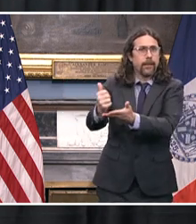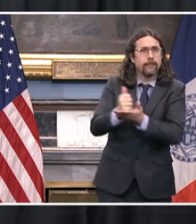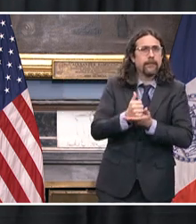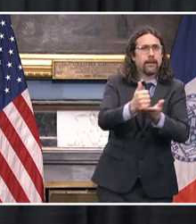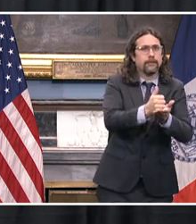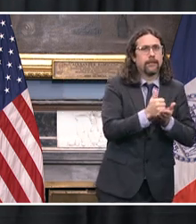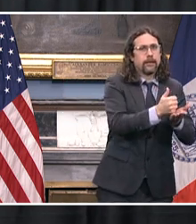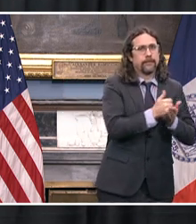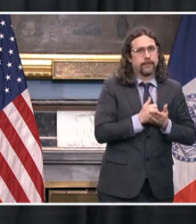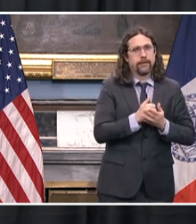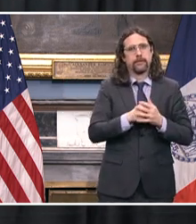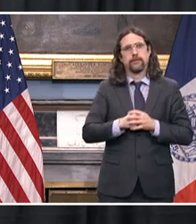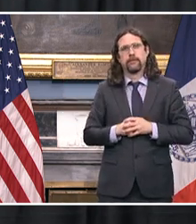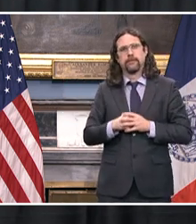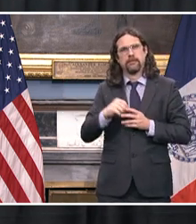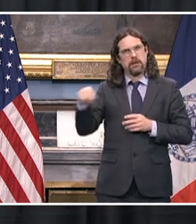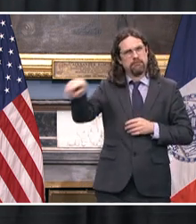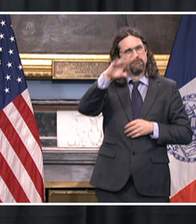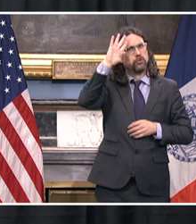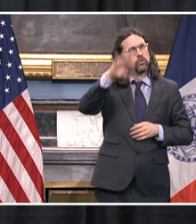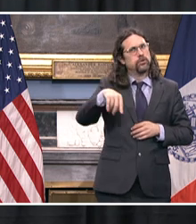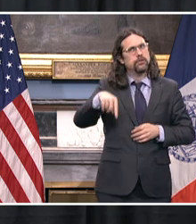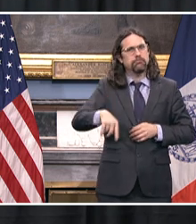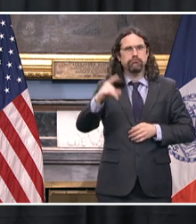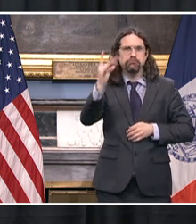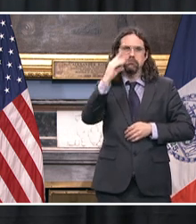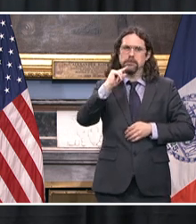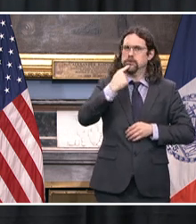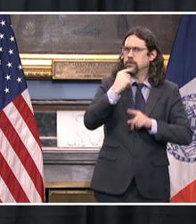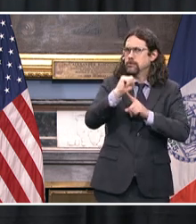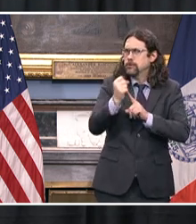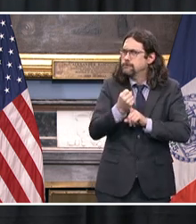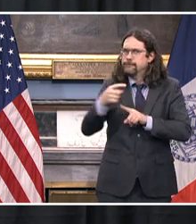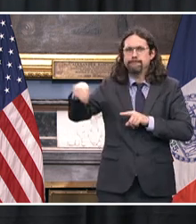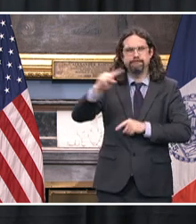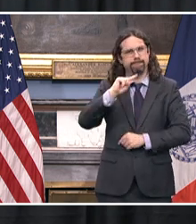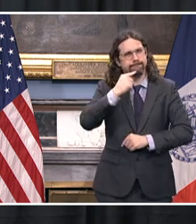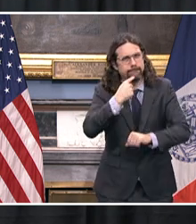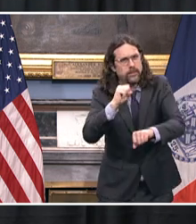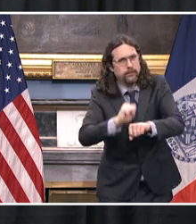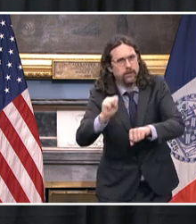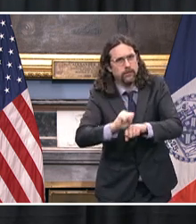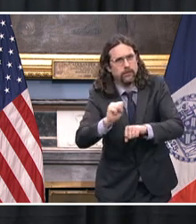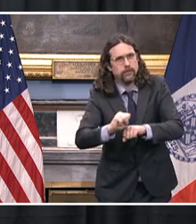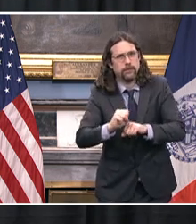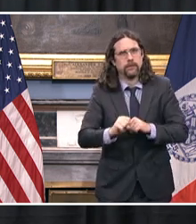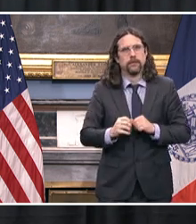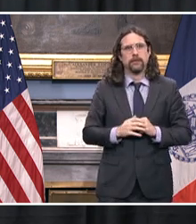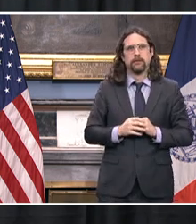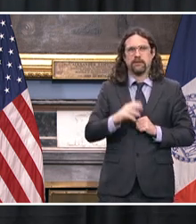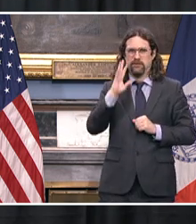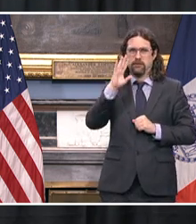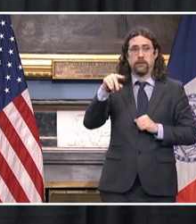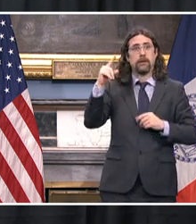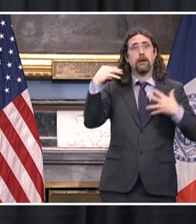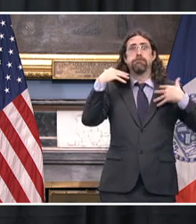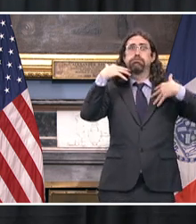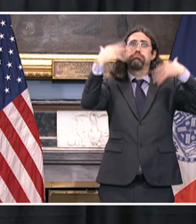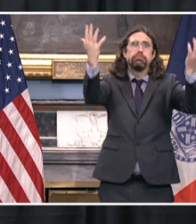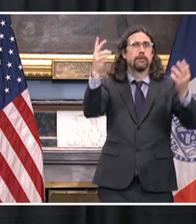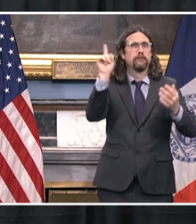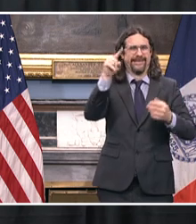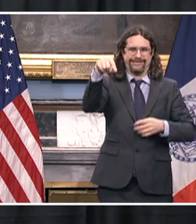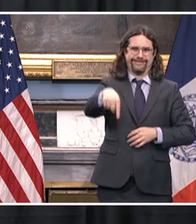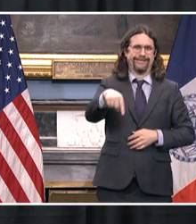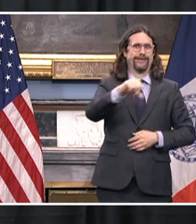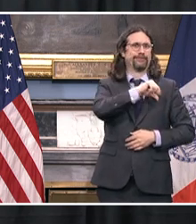to relieve Elmhurst Hospital and Queens Hospital that have been through the toughest stuff of any hospitals. And they wanted